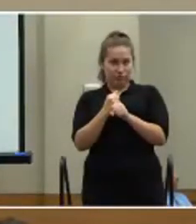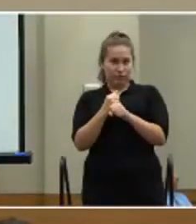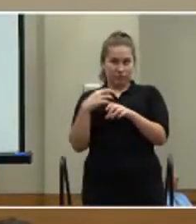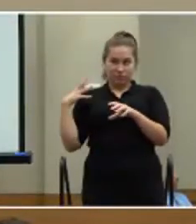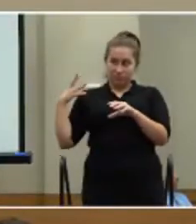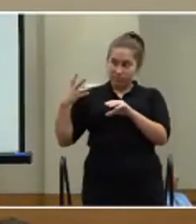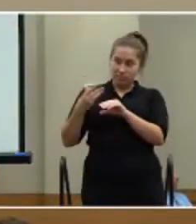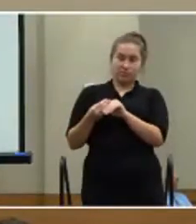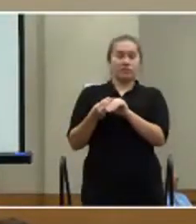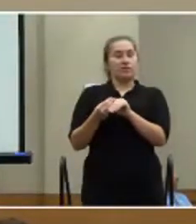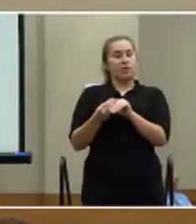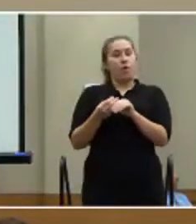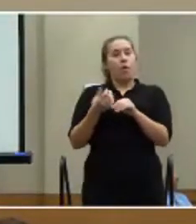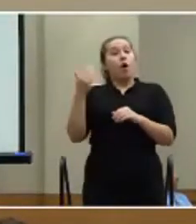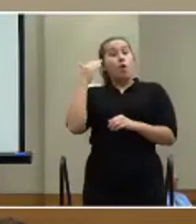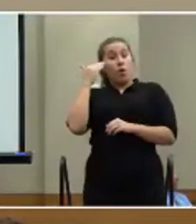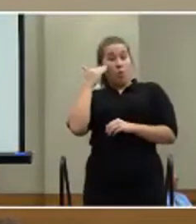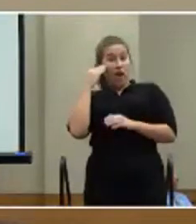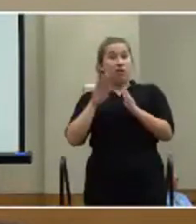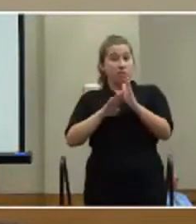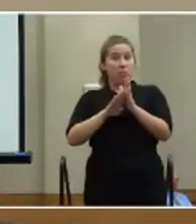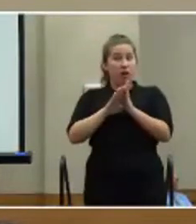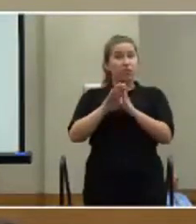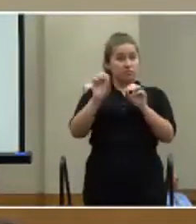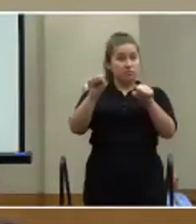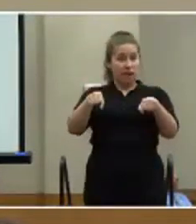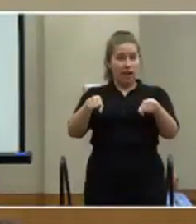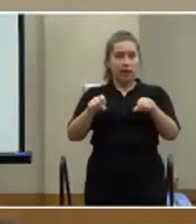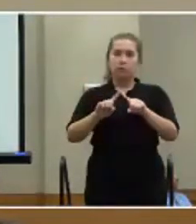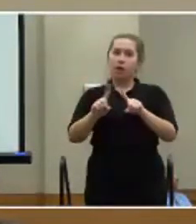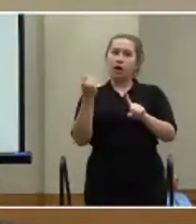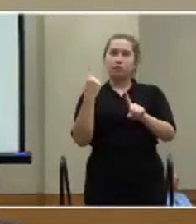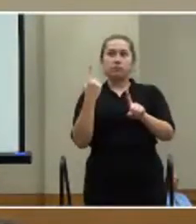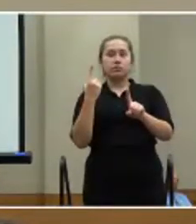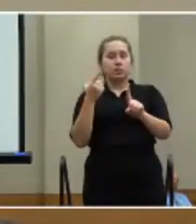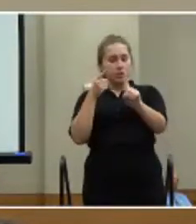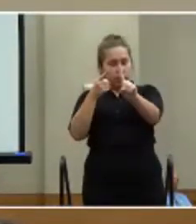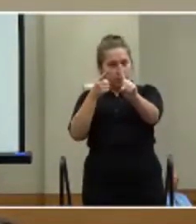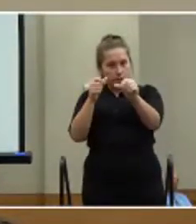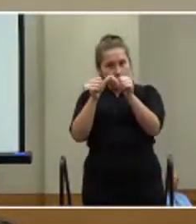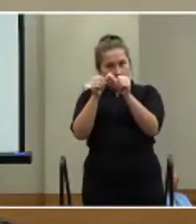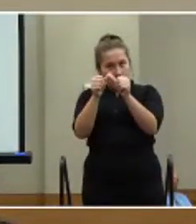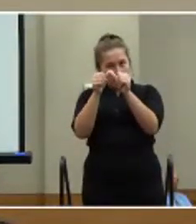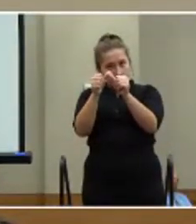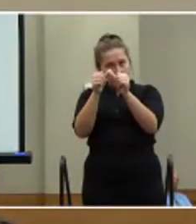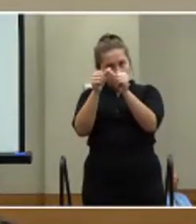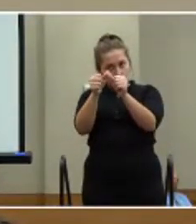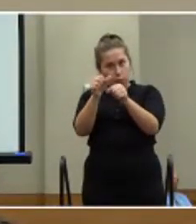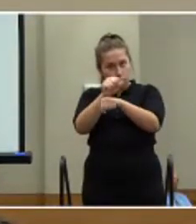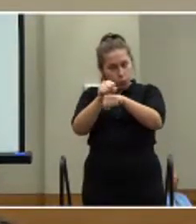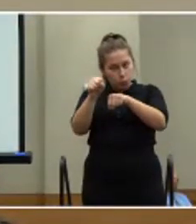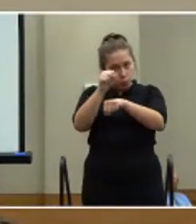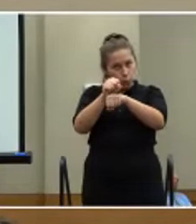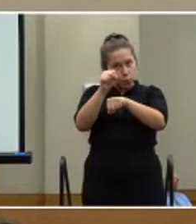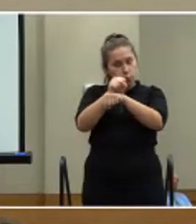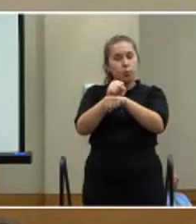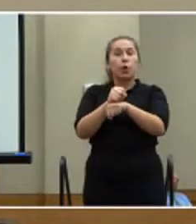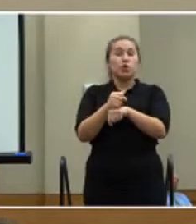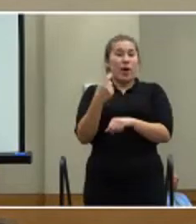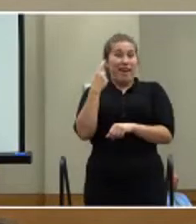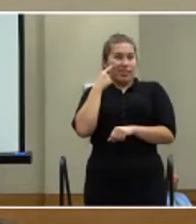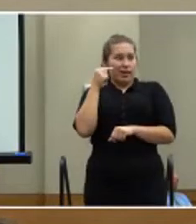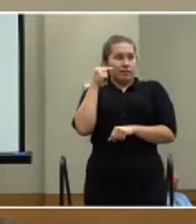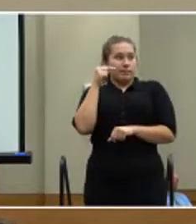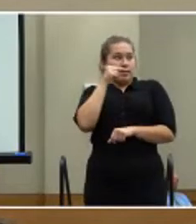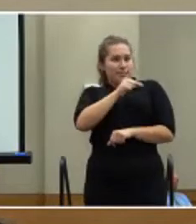So well aware that progress happens, but it's because we all keep pushing. And I think the work that this